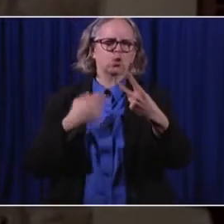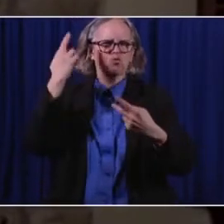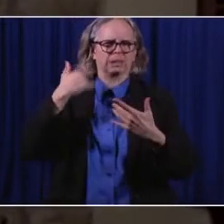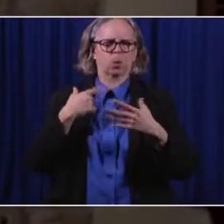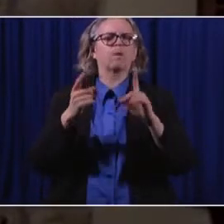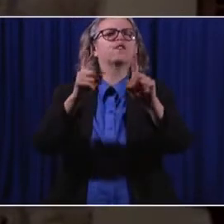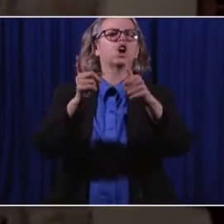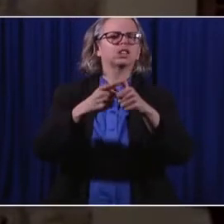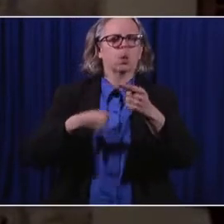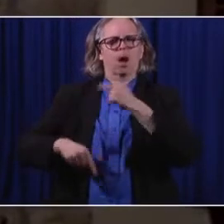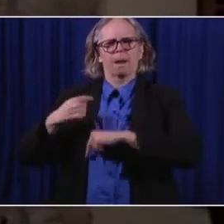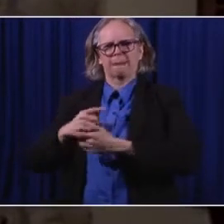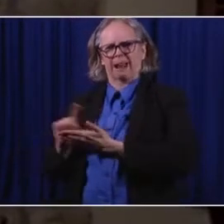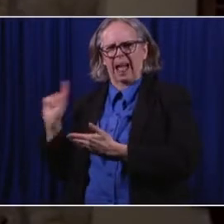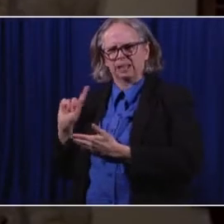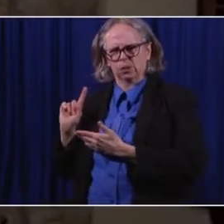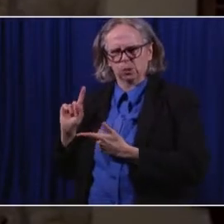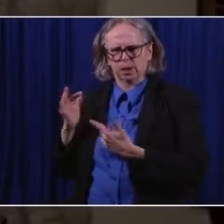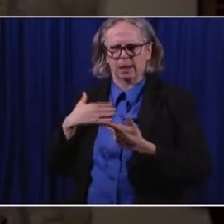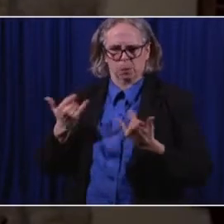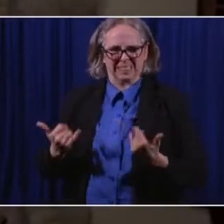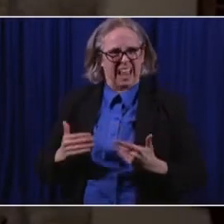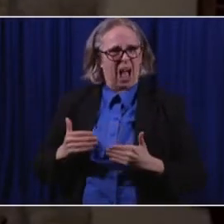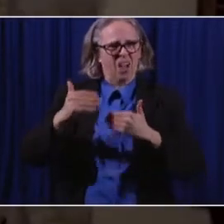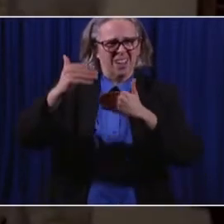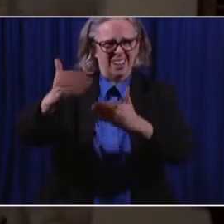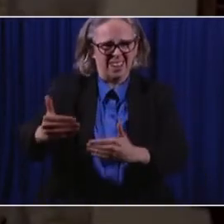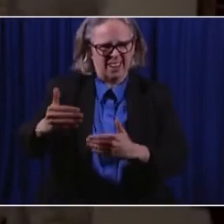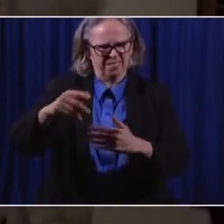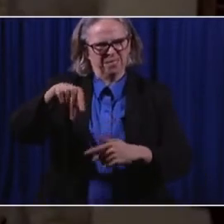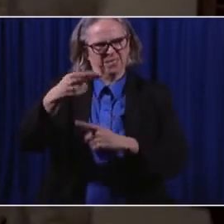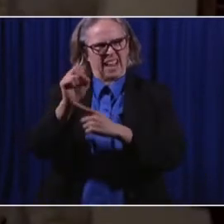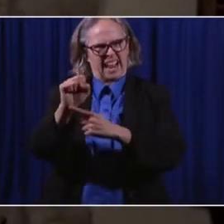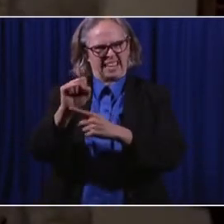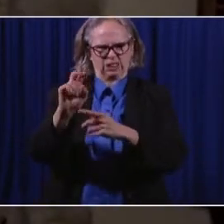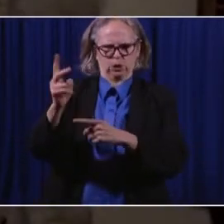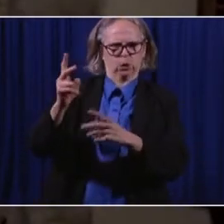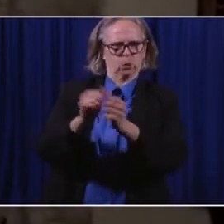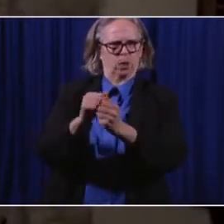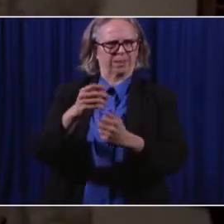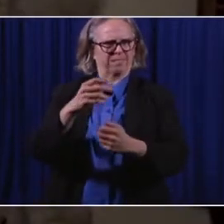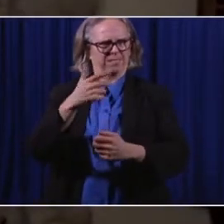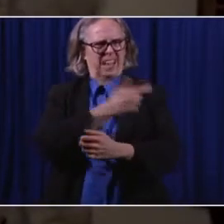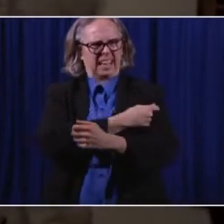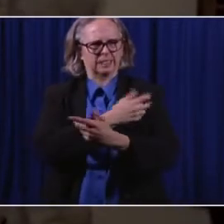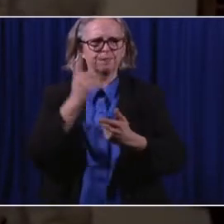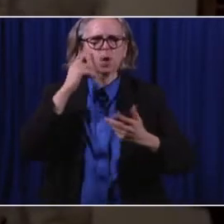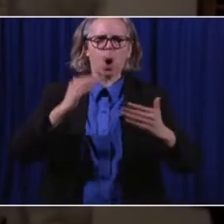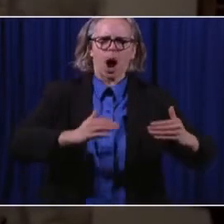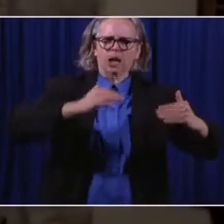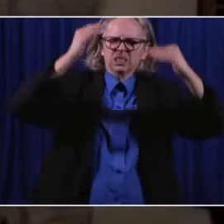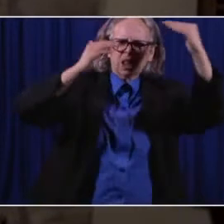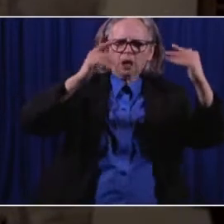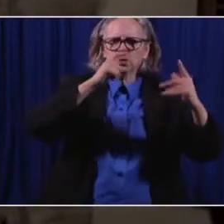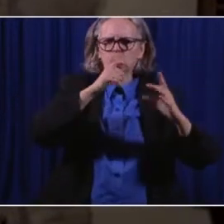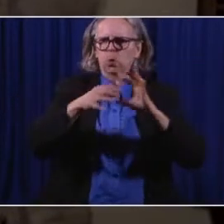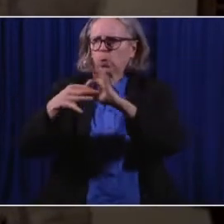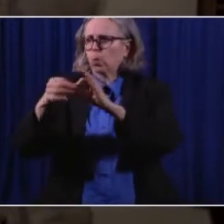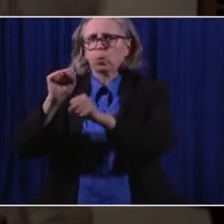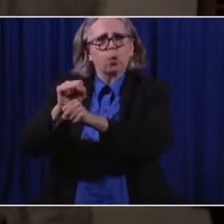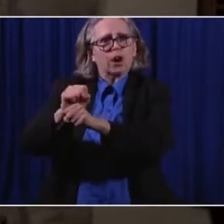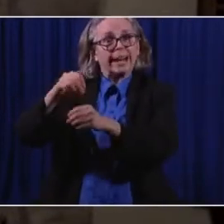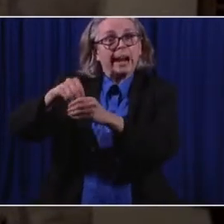in our vaccination plan, adults working in schools where there are children will have the option